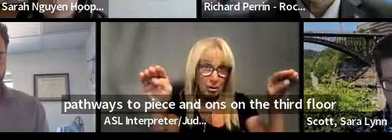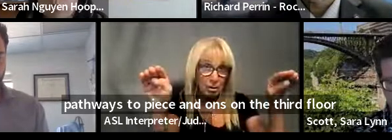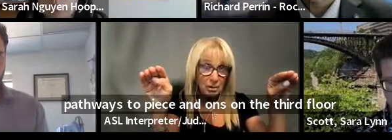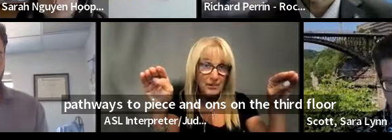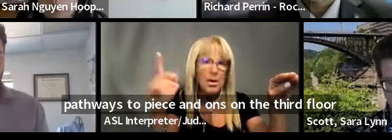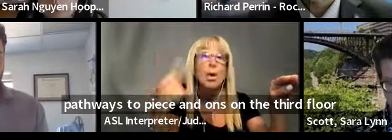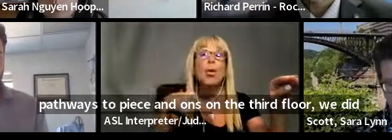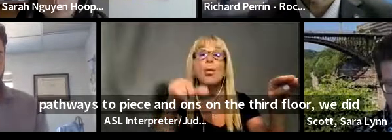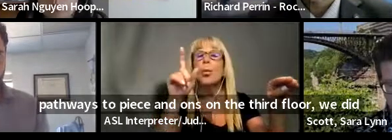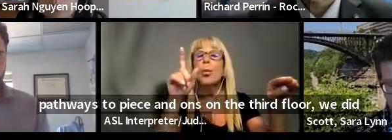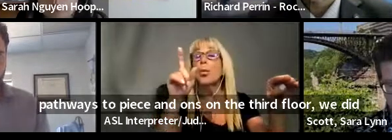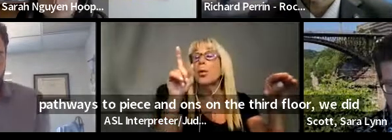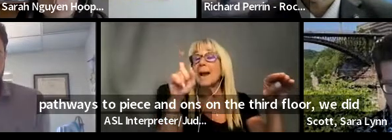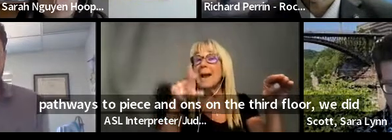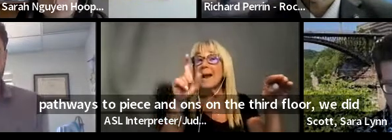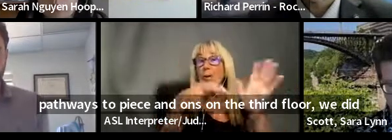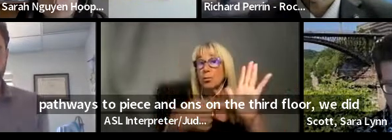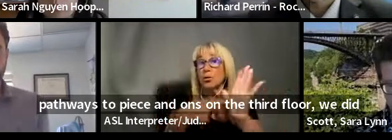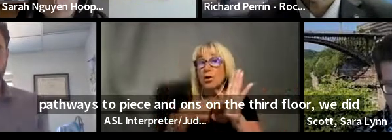office